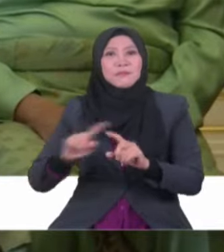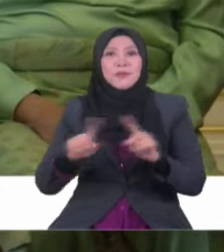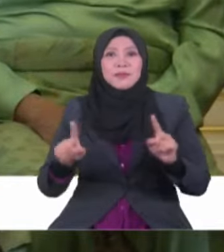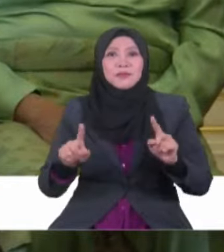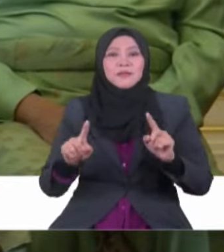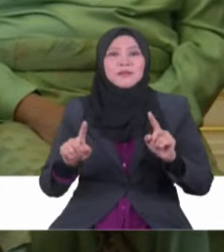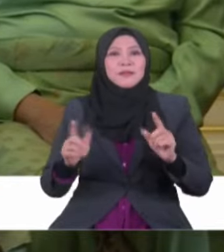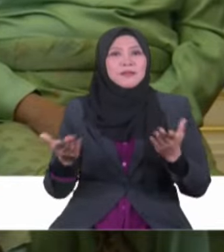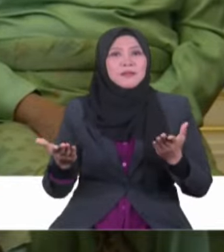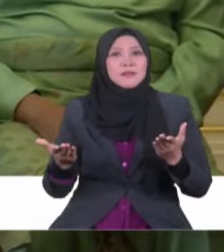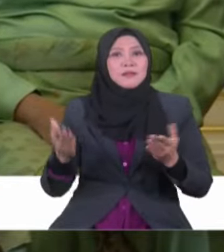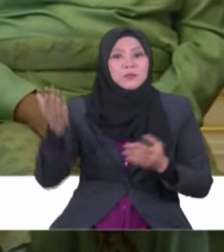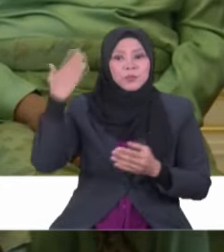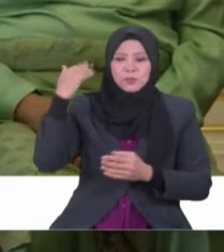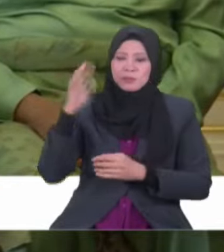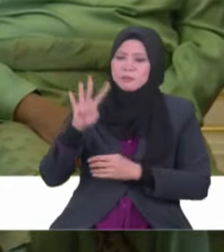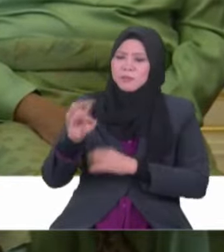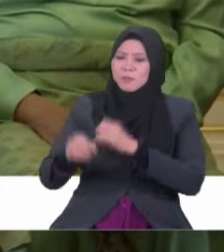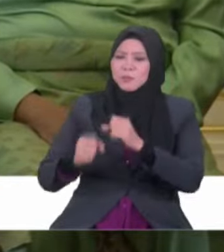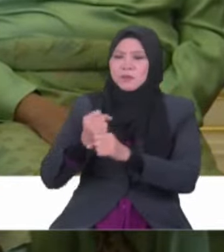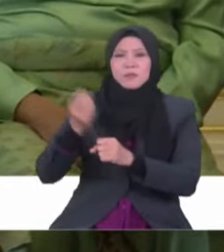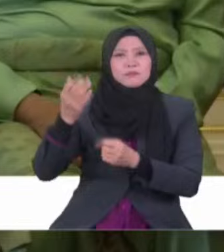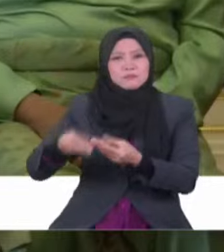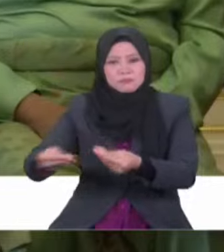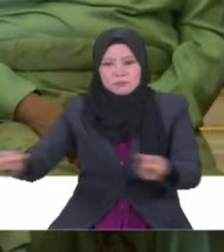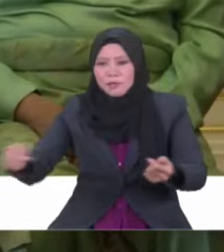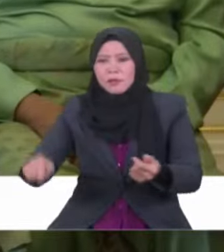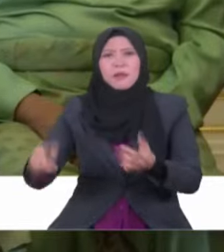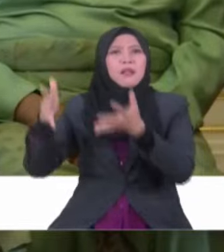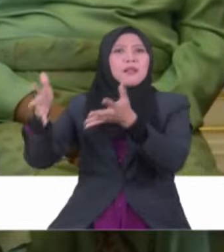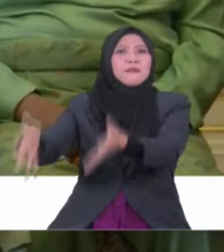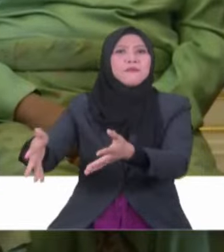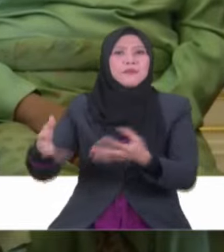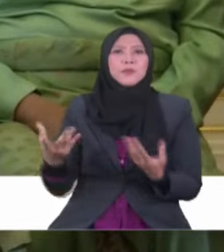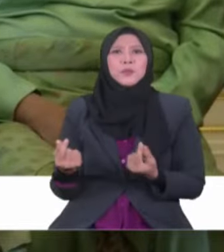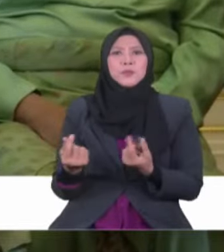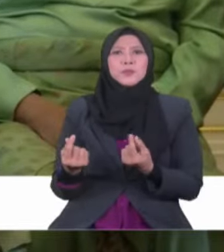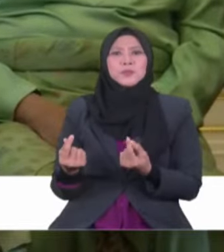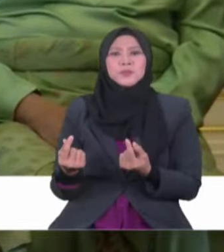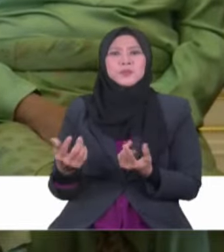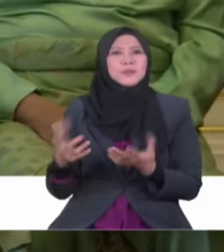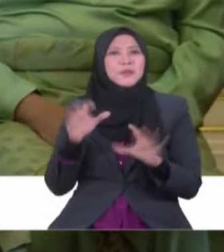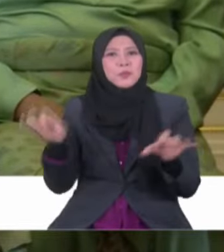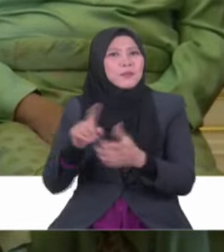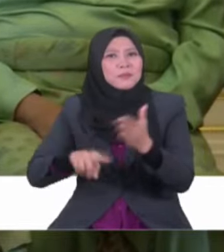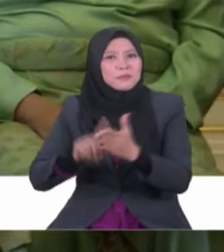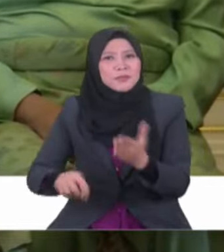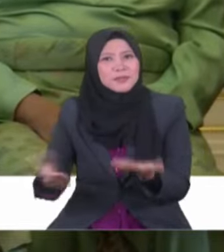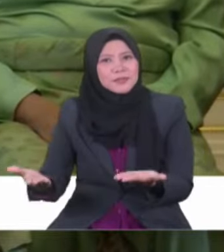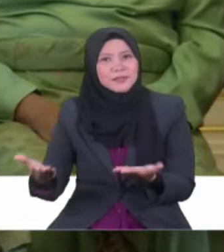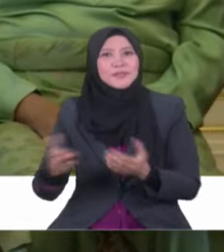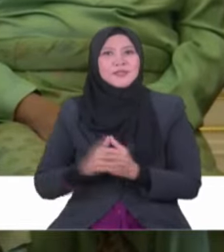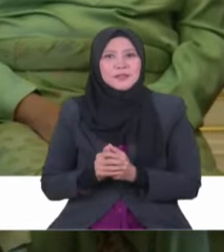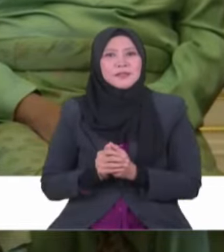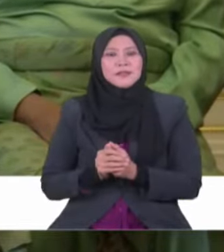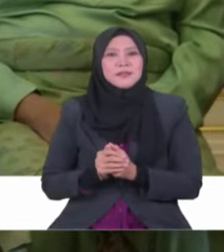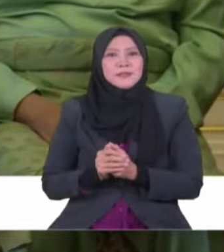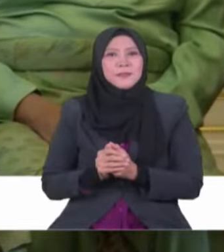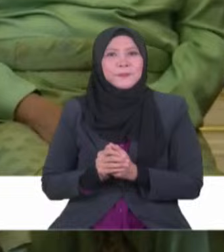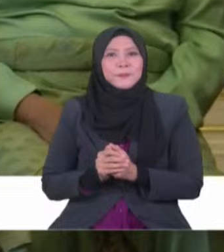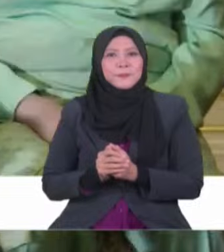right to question. If for the last 40 years we've given the land and nothing happens, tell us. I mean, and this is not